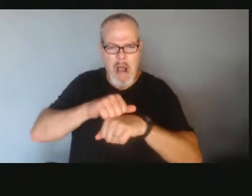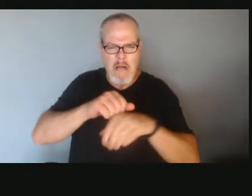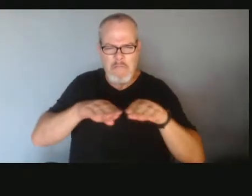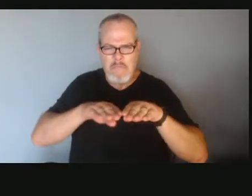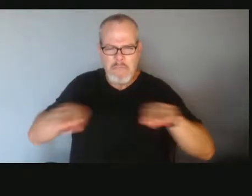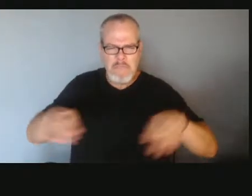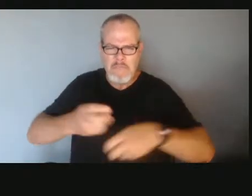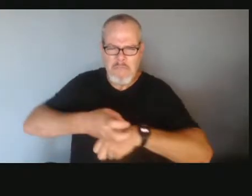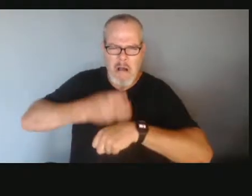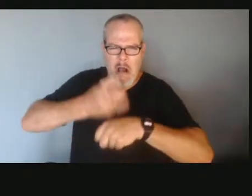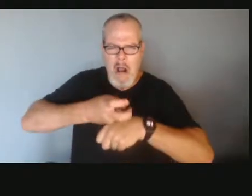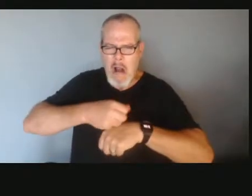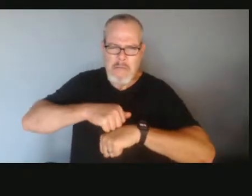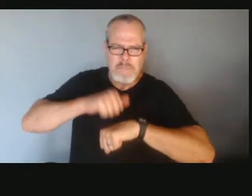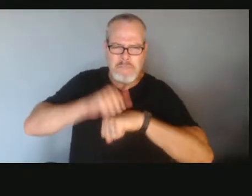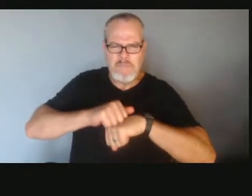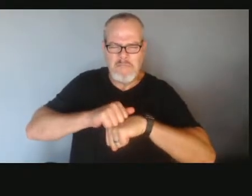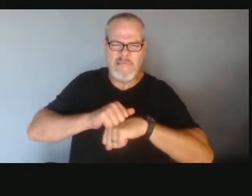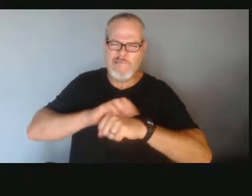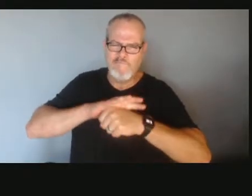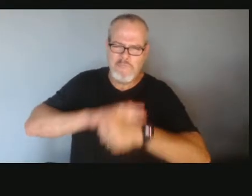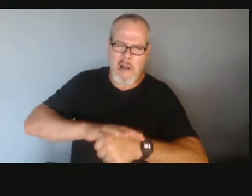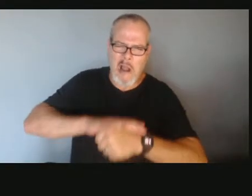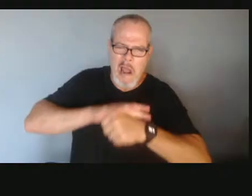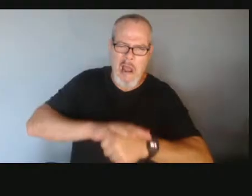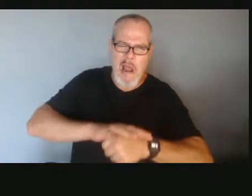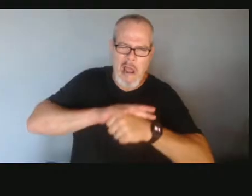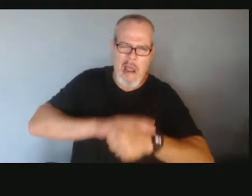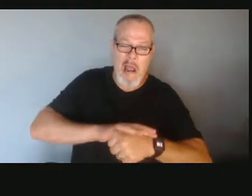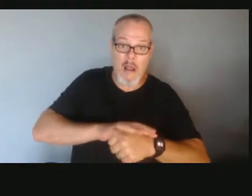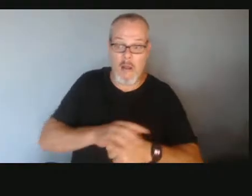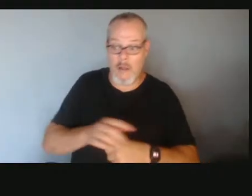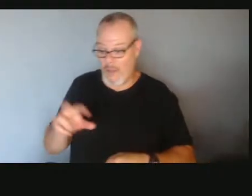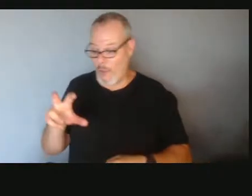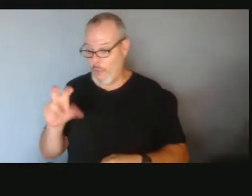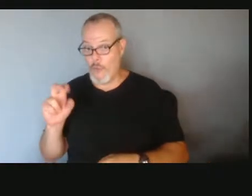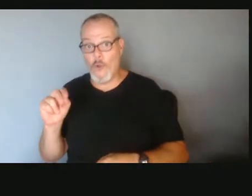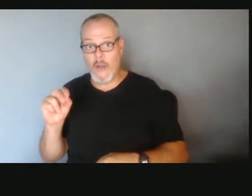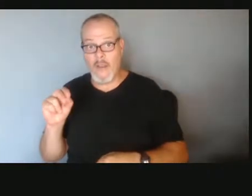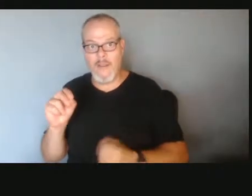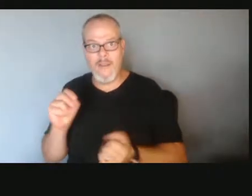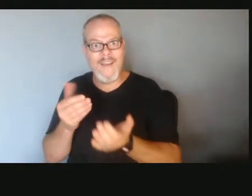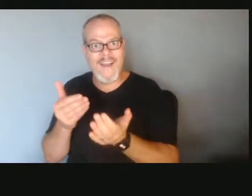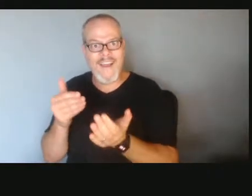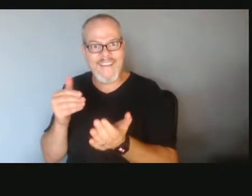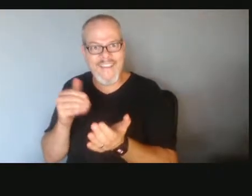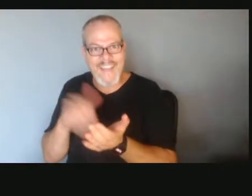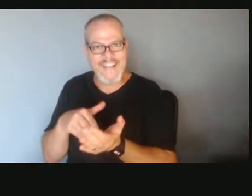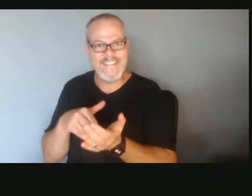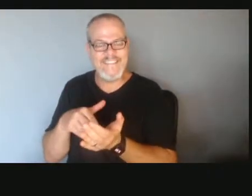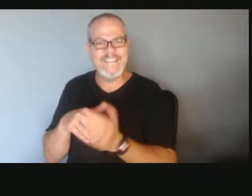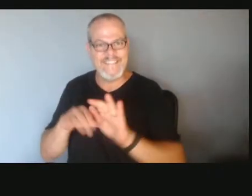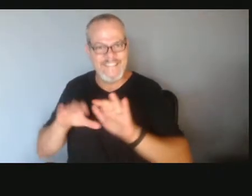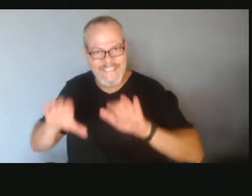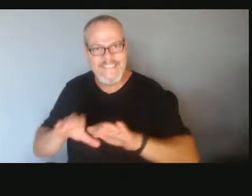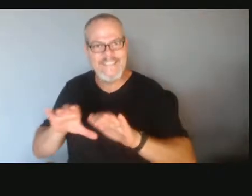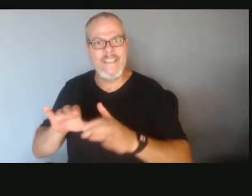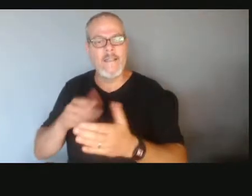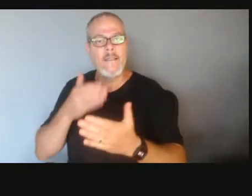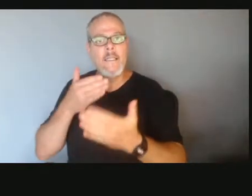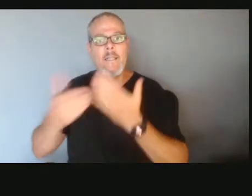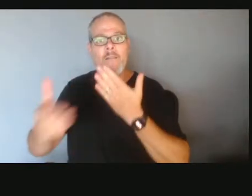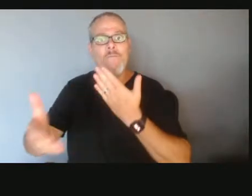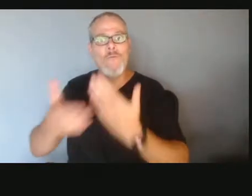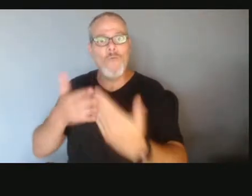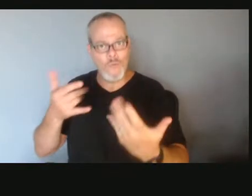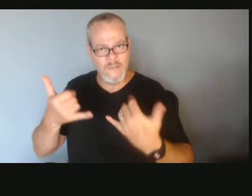to create a fissure, right? And so what happened in episode 30, once again, is that we did that. Even though we had lava coming out of the main